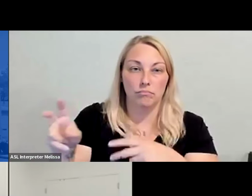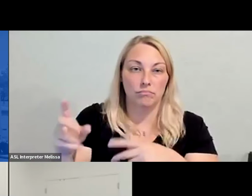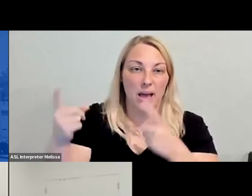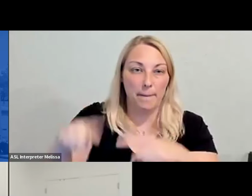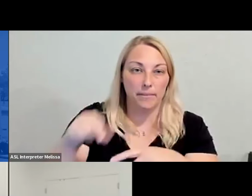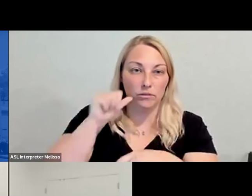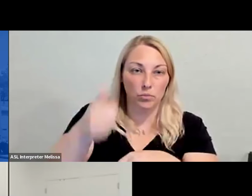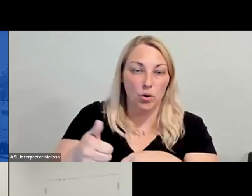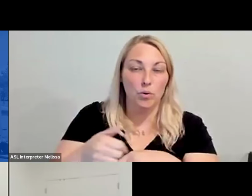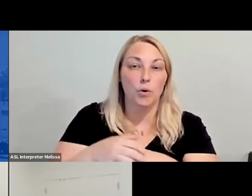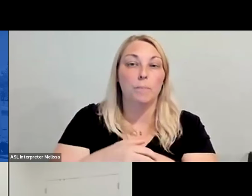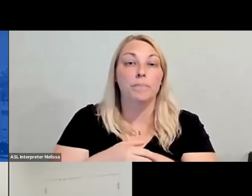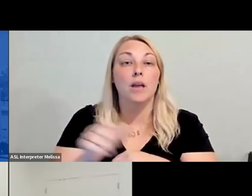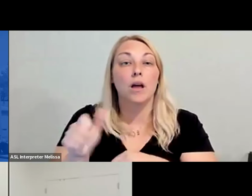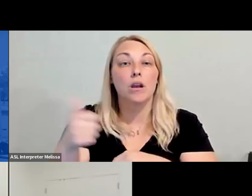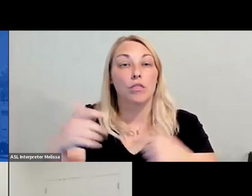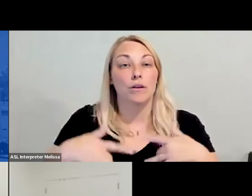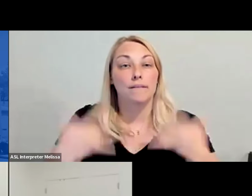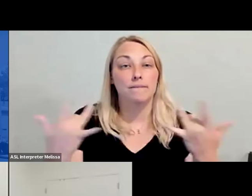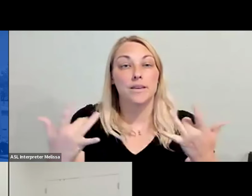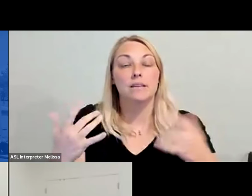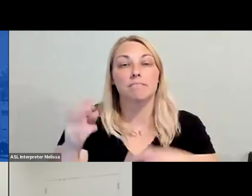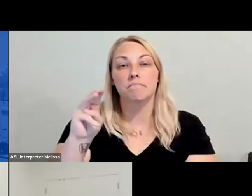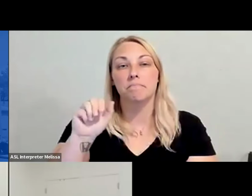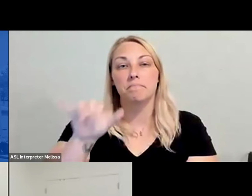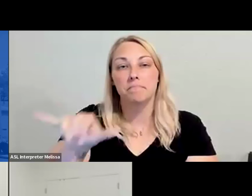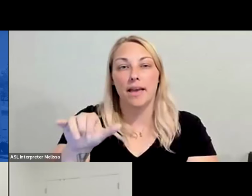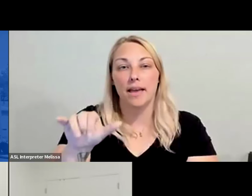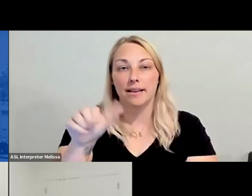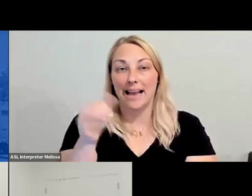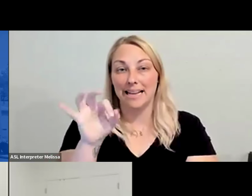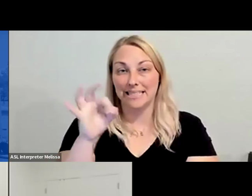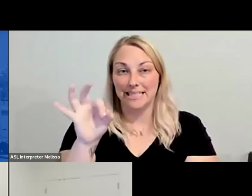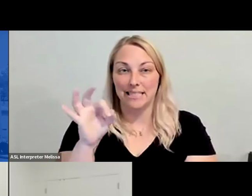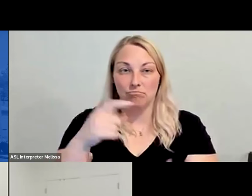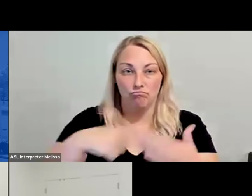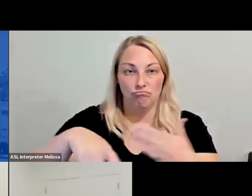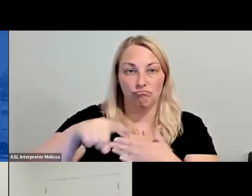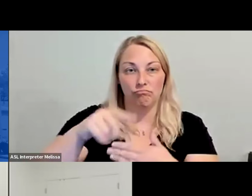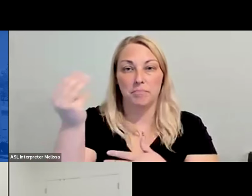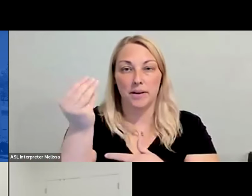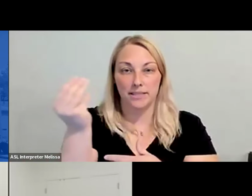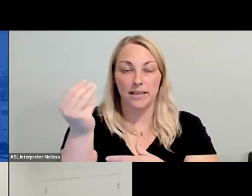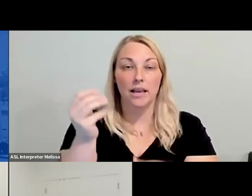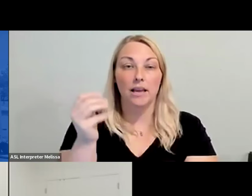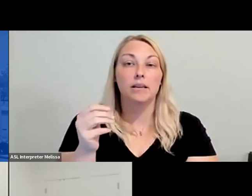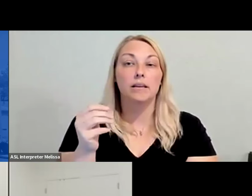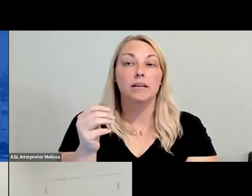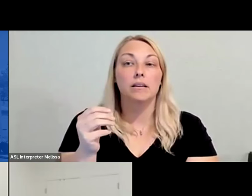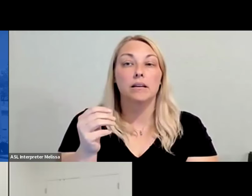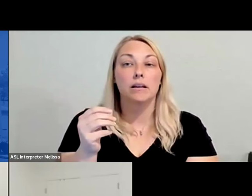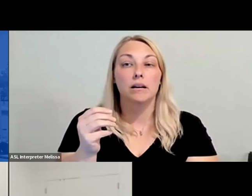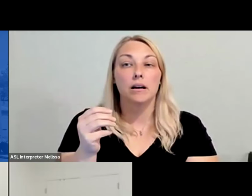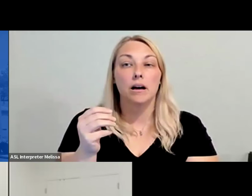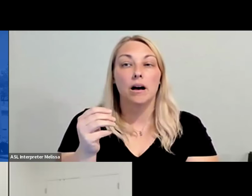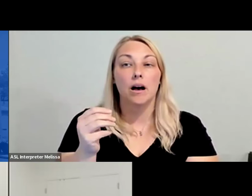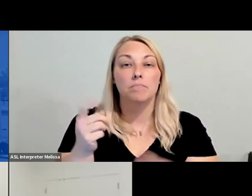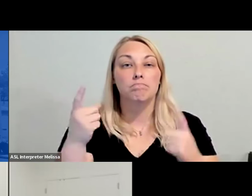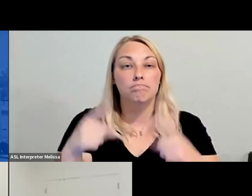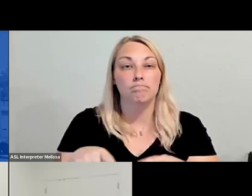that I want to point out to folks is May 19th, next Monday. There will be an event at the